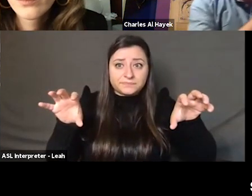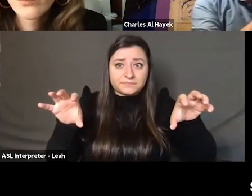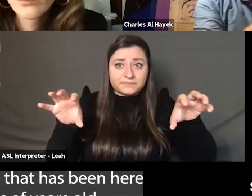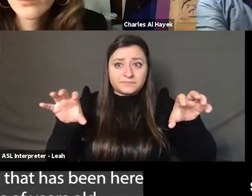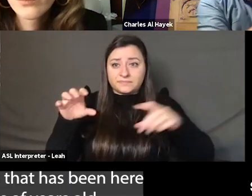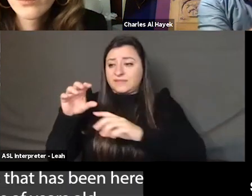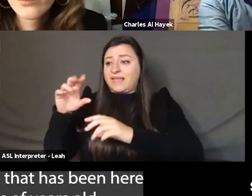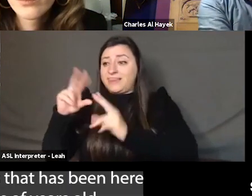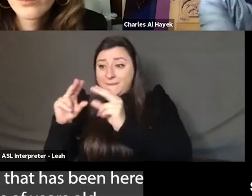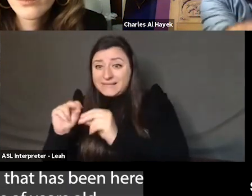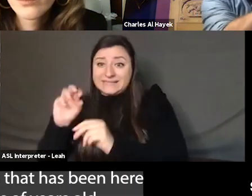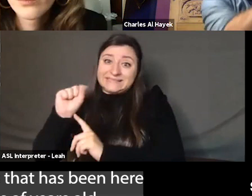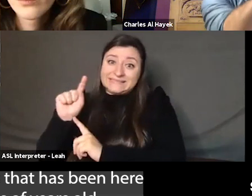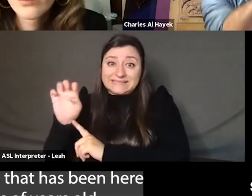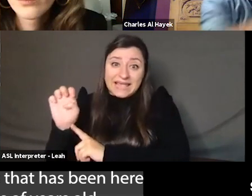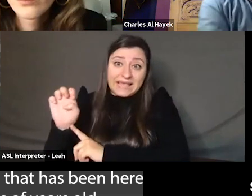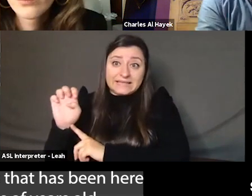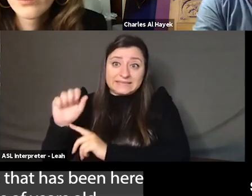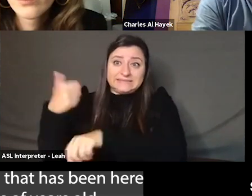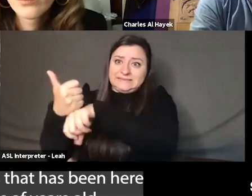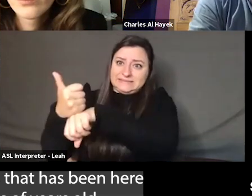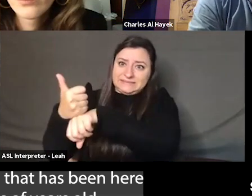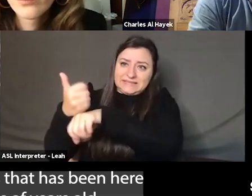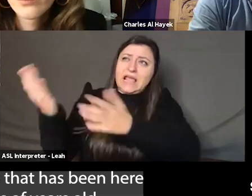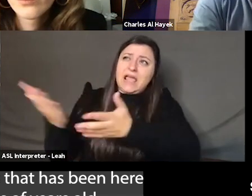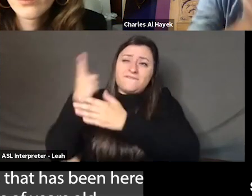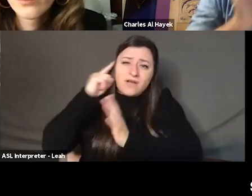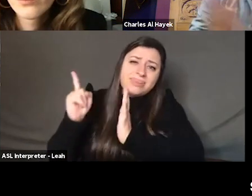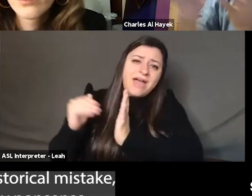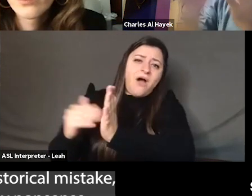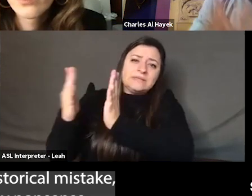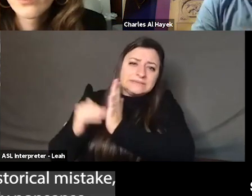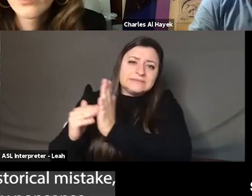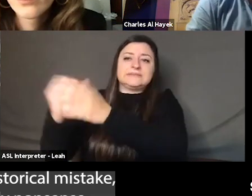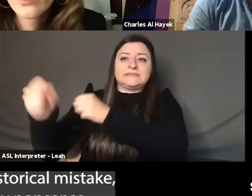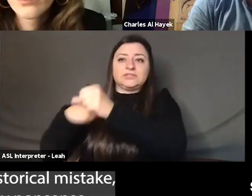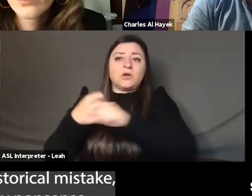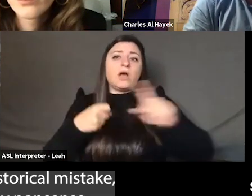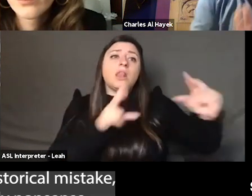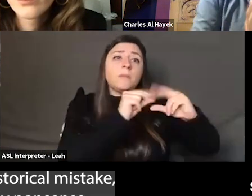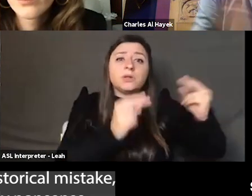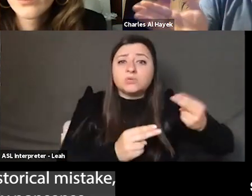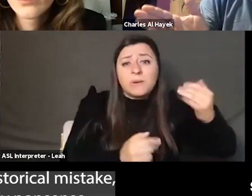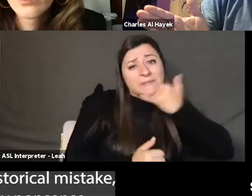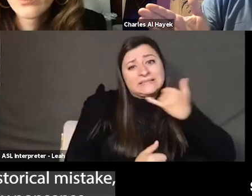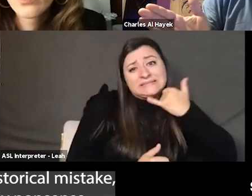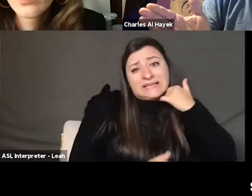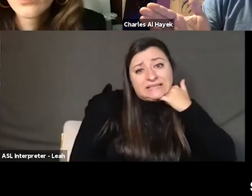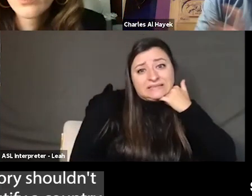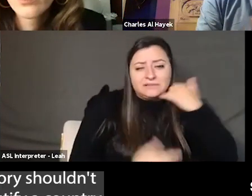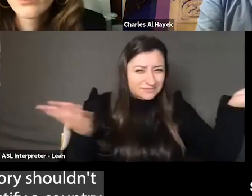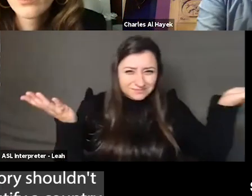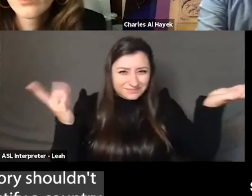Lebanon, Lebanon is a state that exists, that has been here for thousands of years, or Lebanon is a historical mistake, are basically